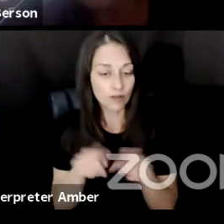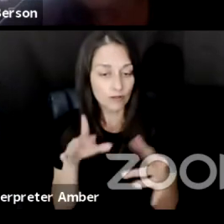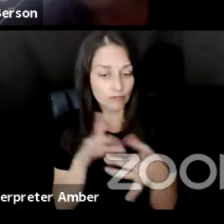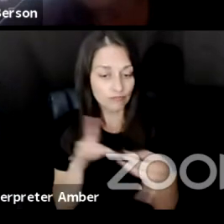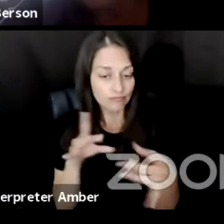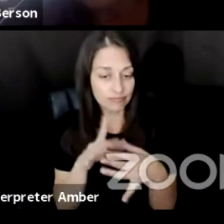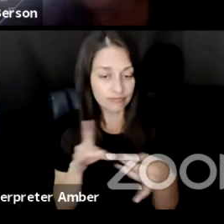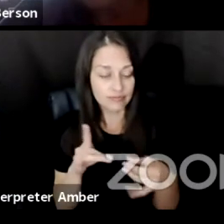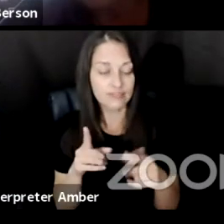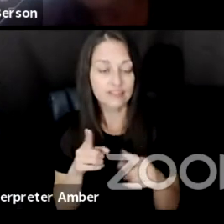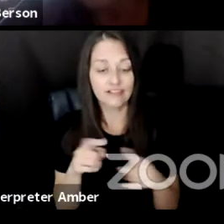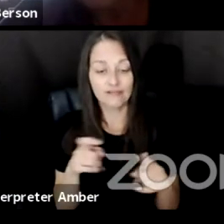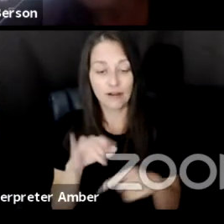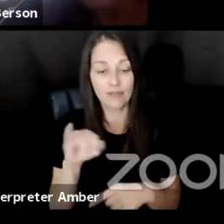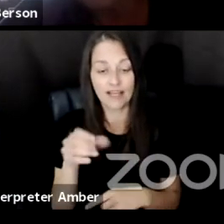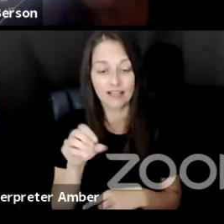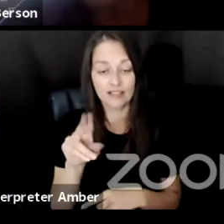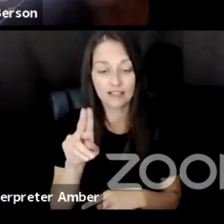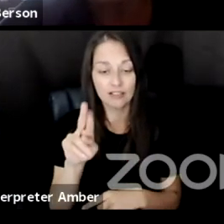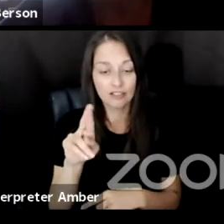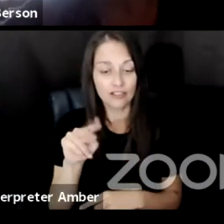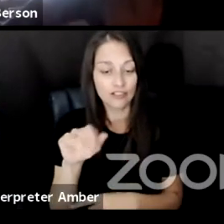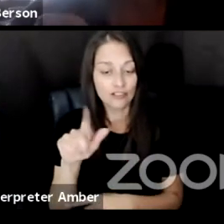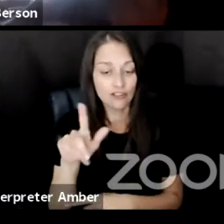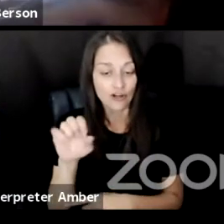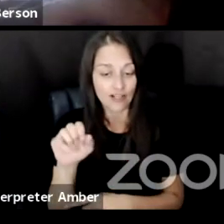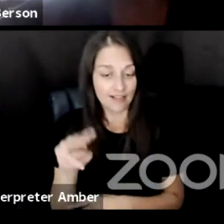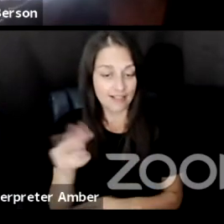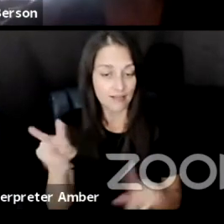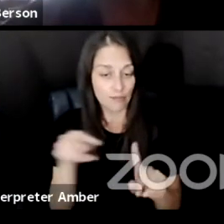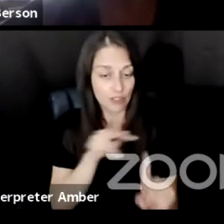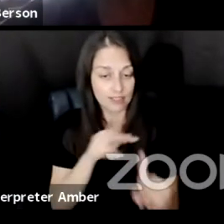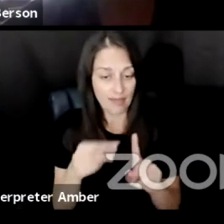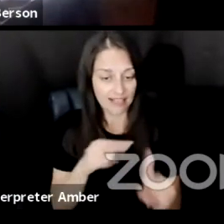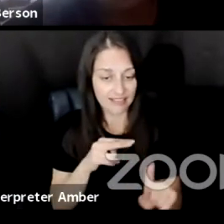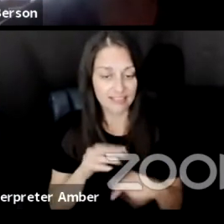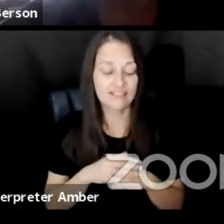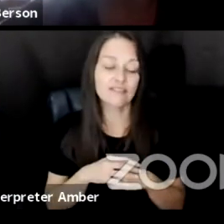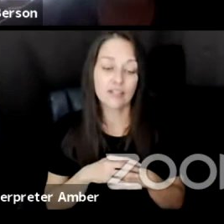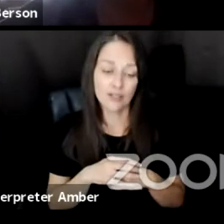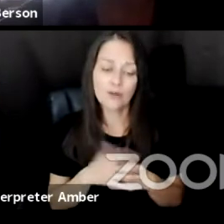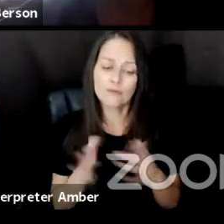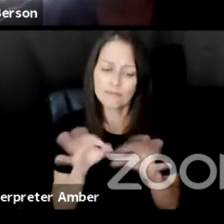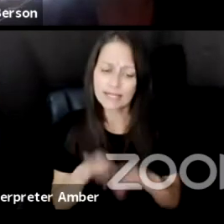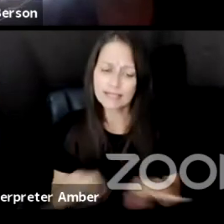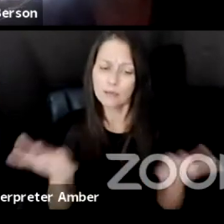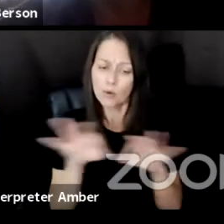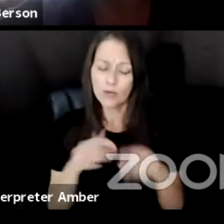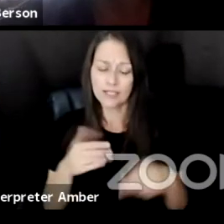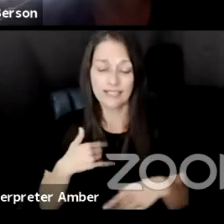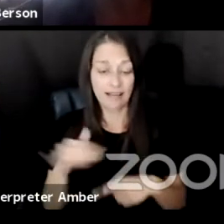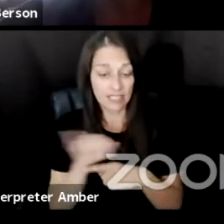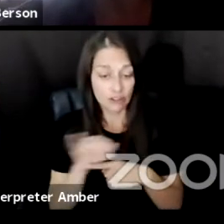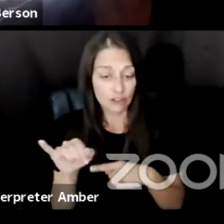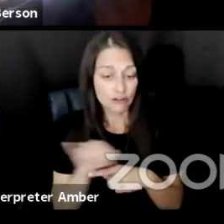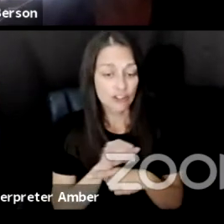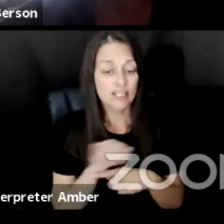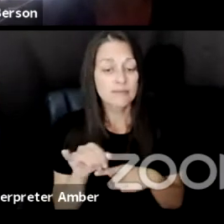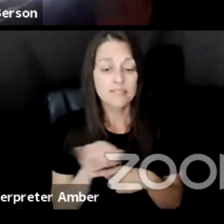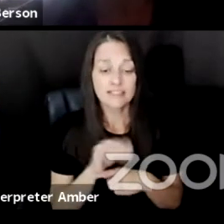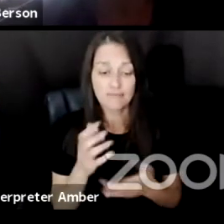college grad, is just the importance of like making sure there's like internships and opportunities. So like grants or whatever for